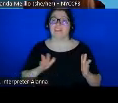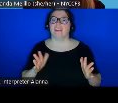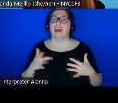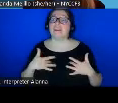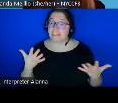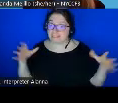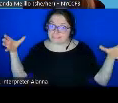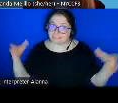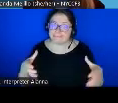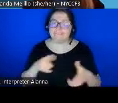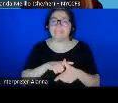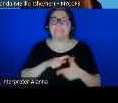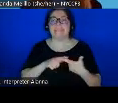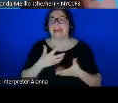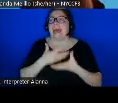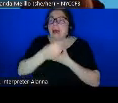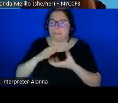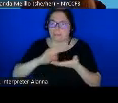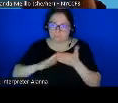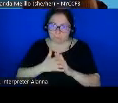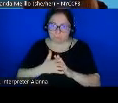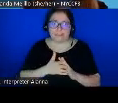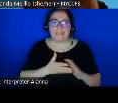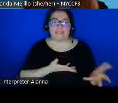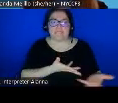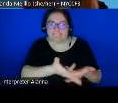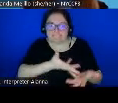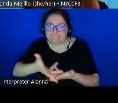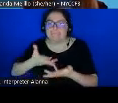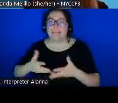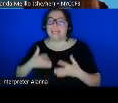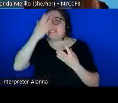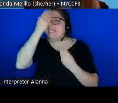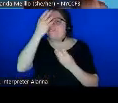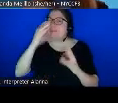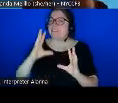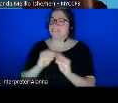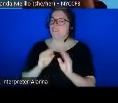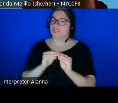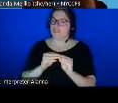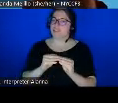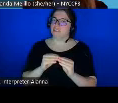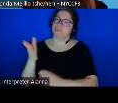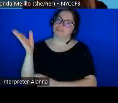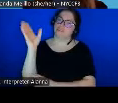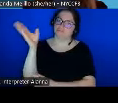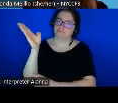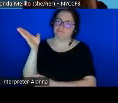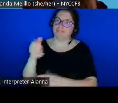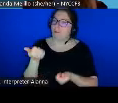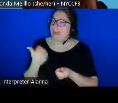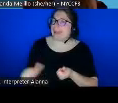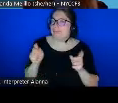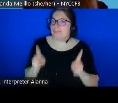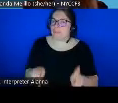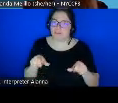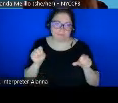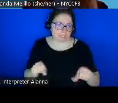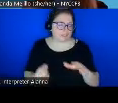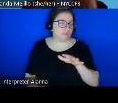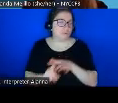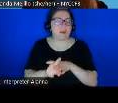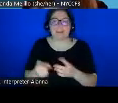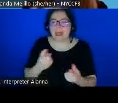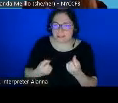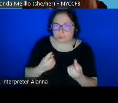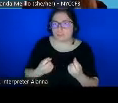out into the community and hosting regular information section uh sessions that any individual can sign up for and attend and ask questions